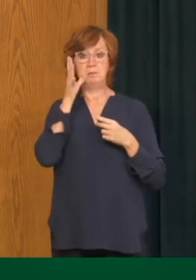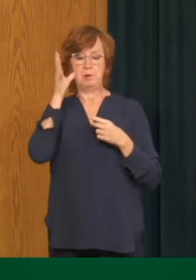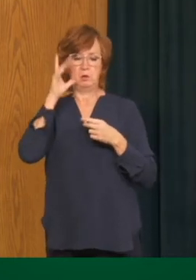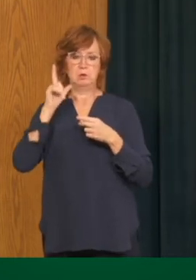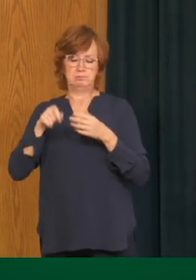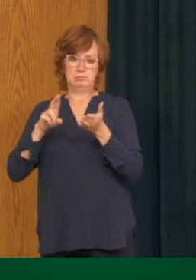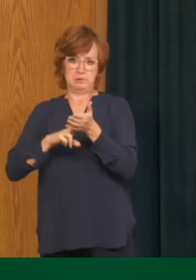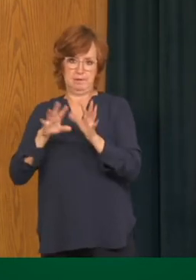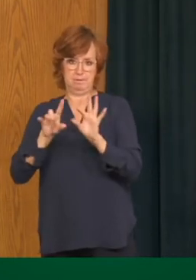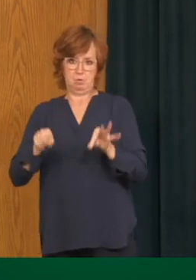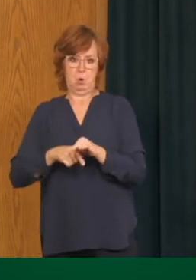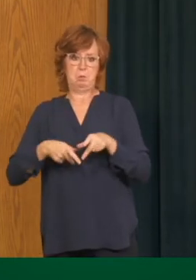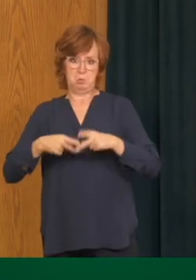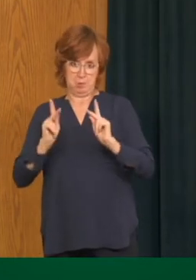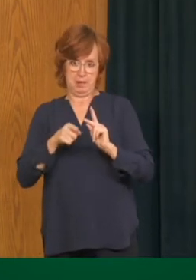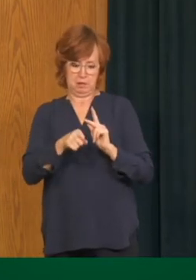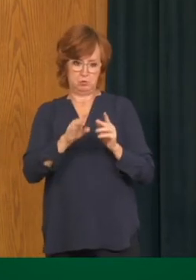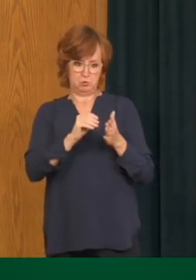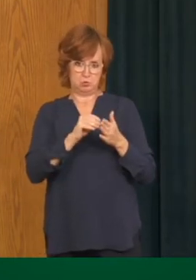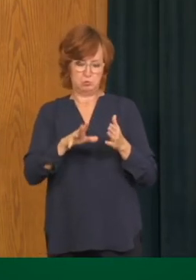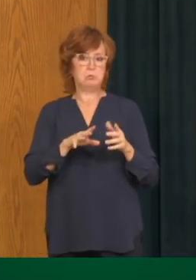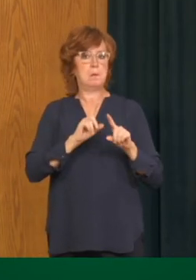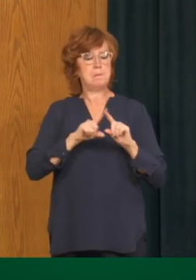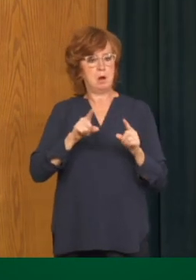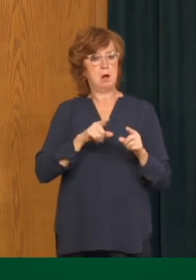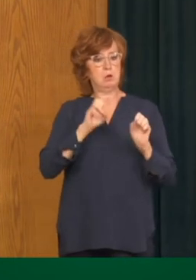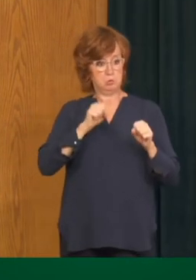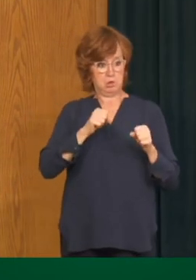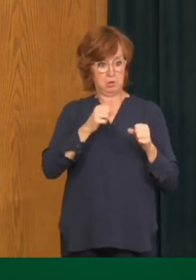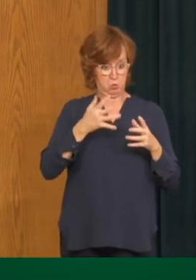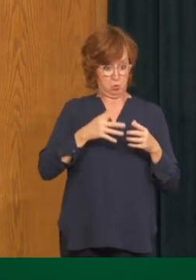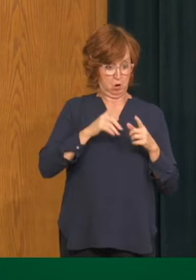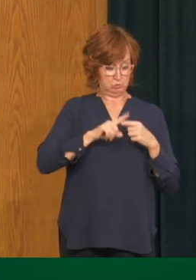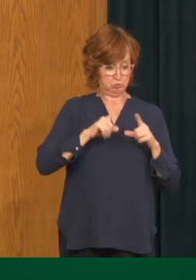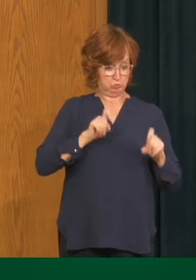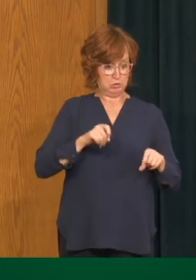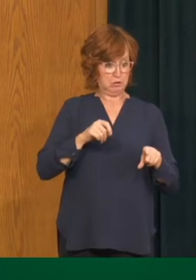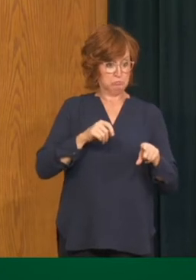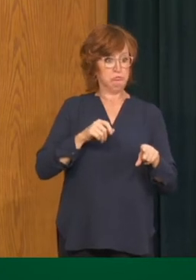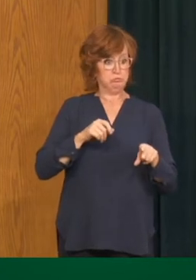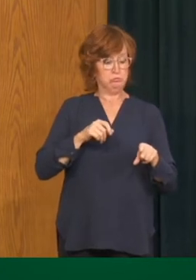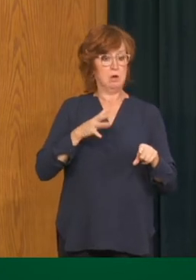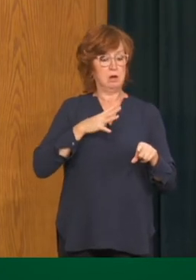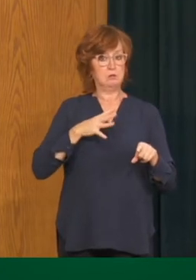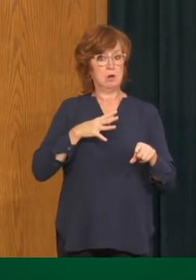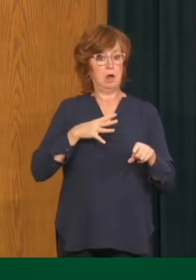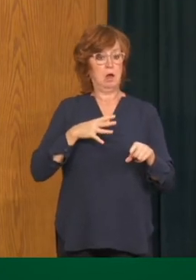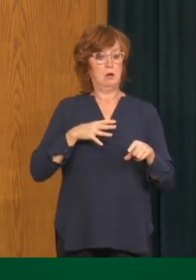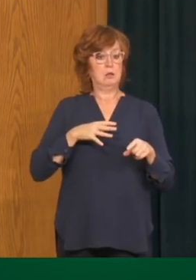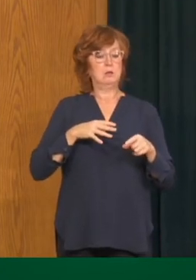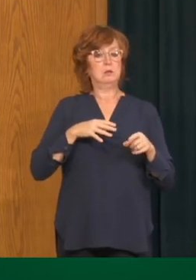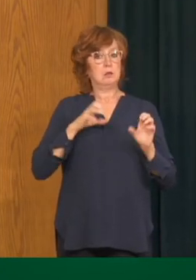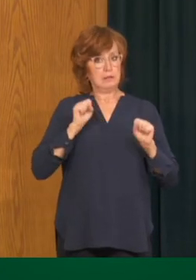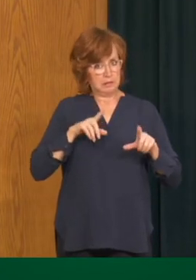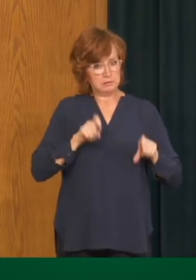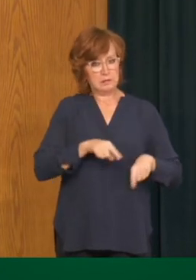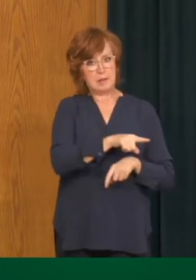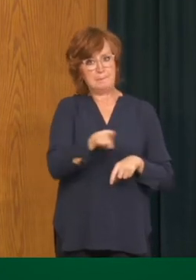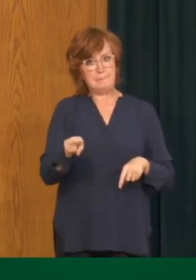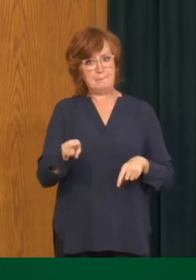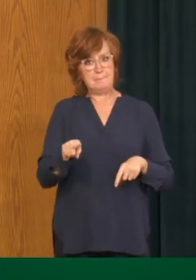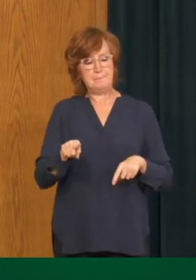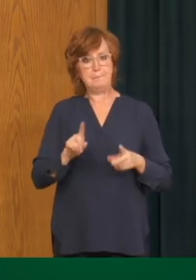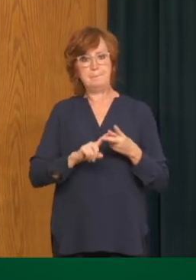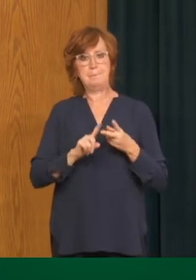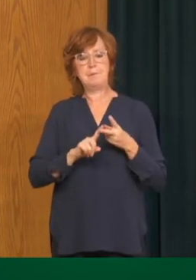school. Participating schools will be selected based on a number of factors, such as the number of students in the school and